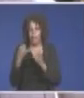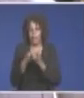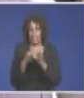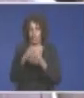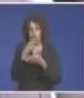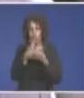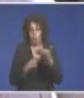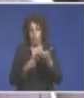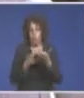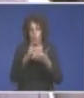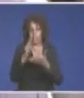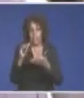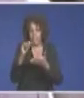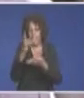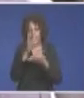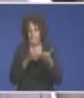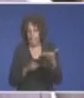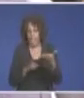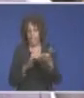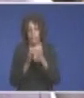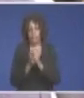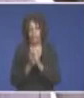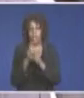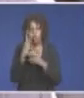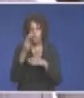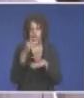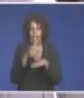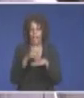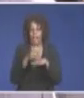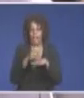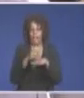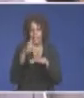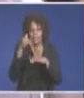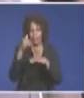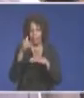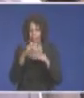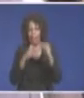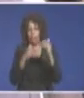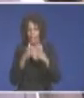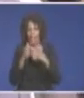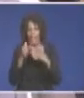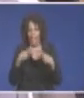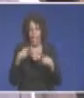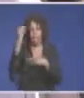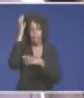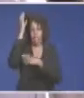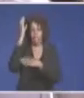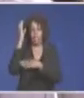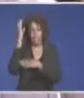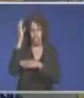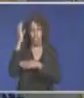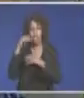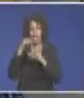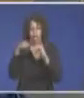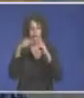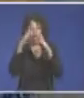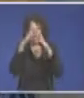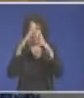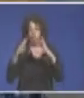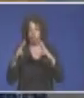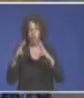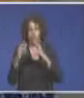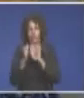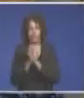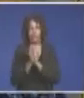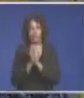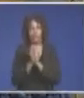design, and from looking at the structure, I have some concerns with respect to the roofing. Well, basically, we're